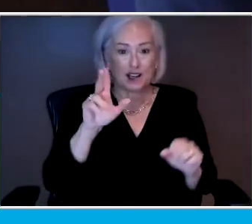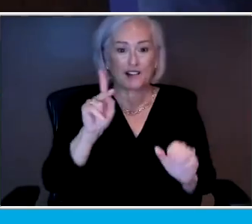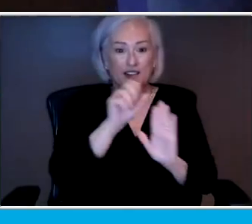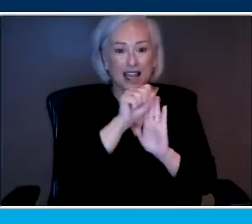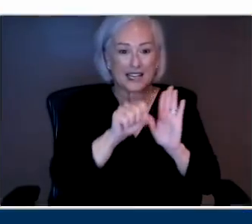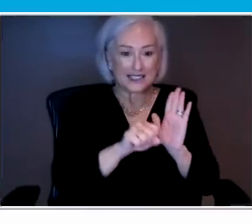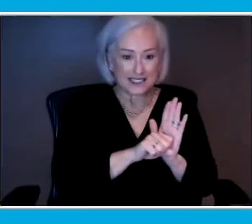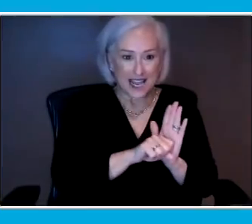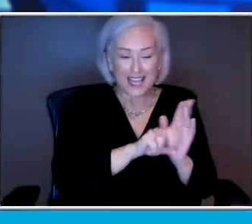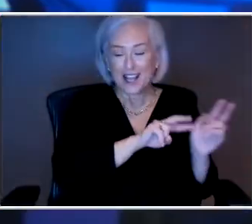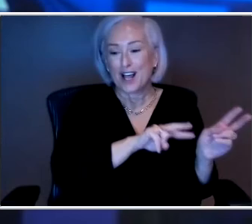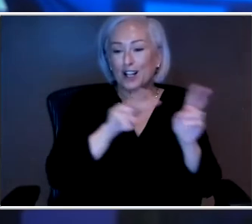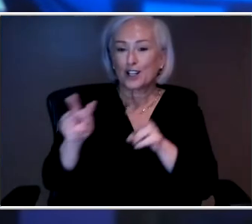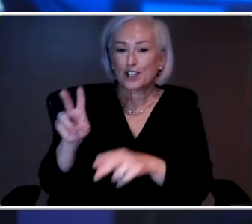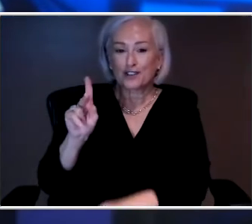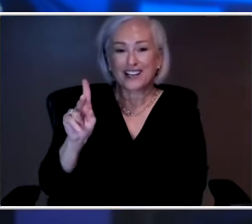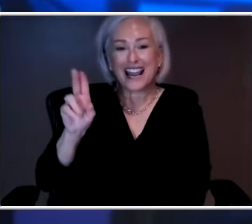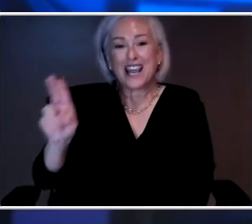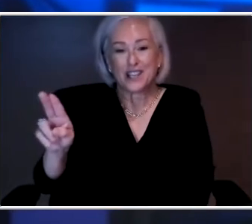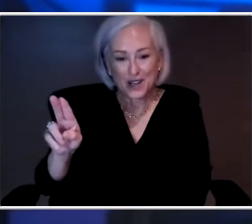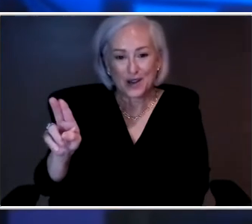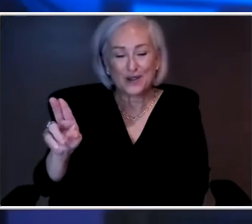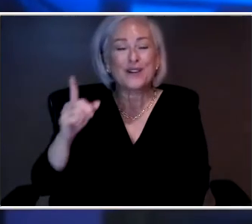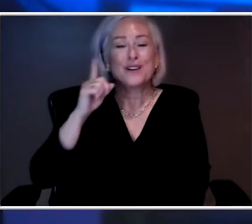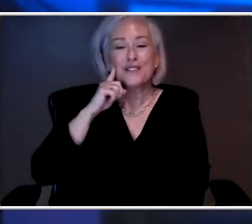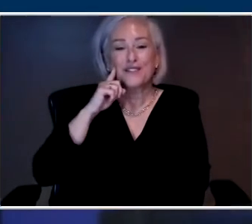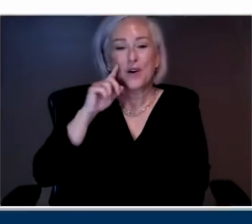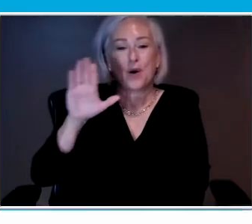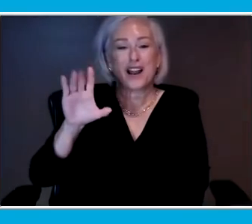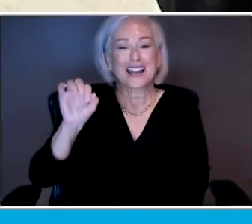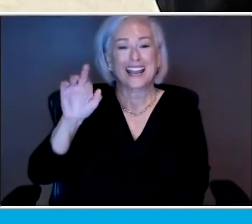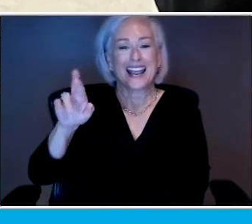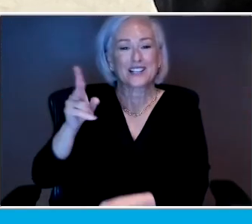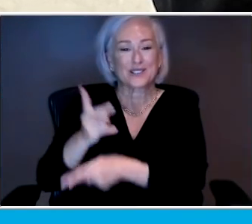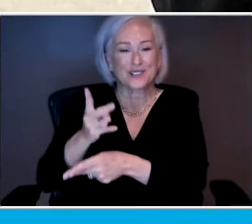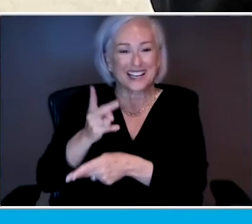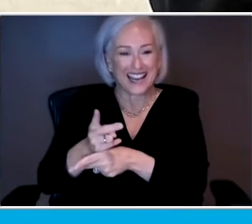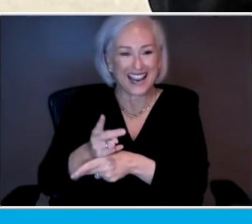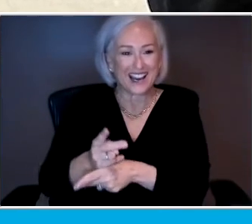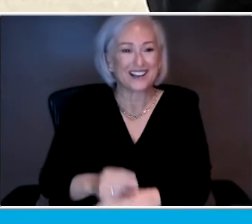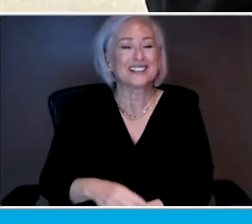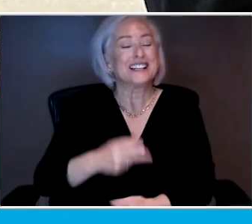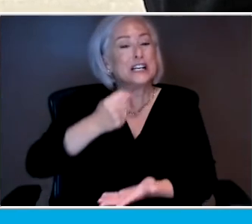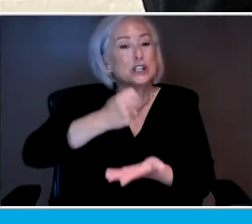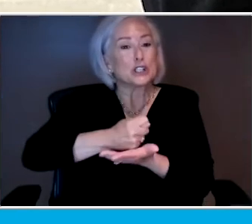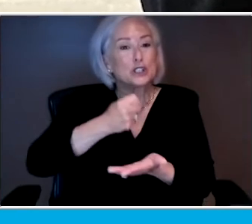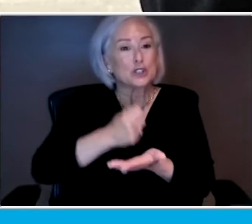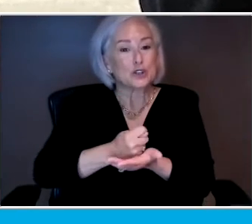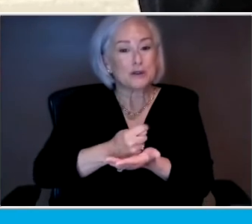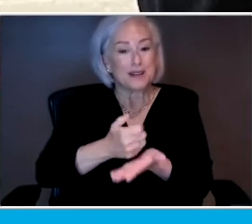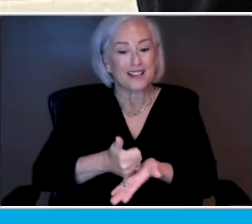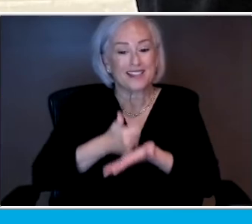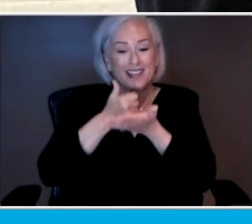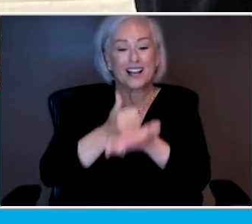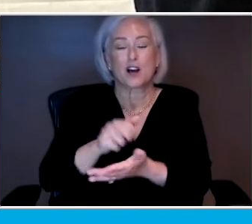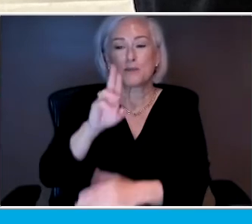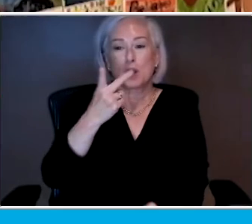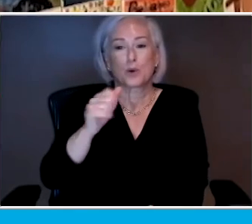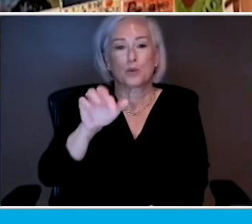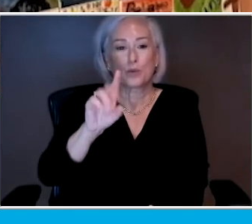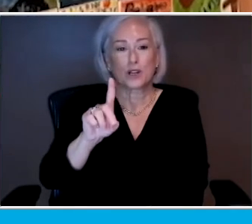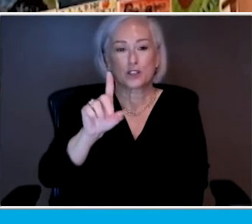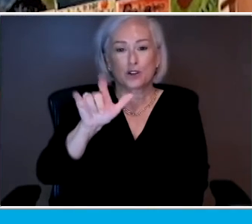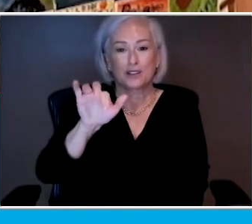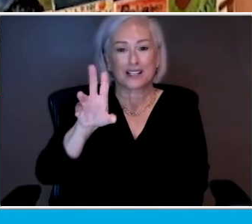his cancer care. I'm Jessica Lovell on the next Morning Medical Update. The treatment that took Richard Linton away from Manhattan for